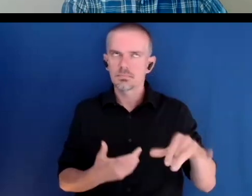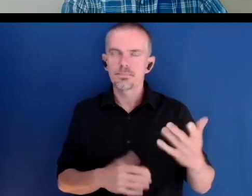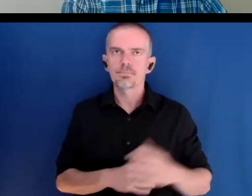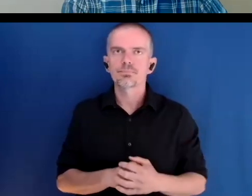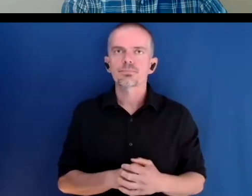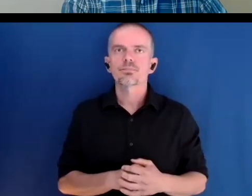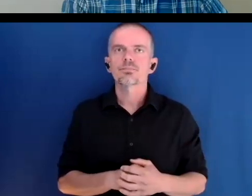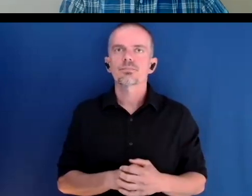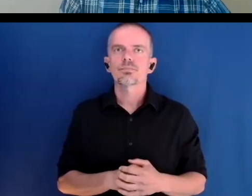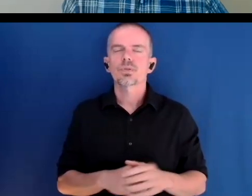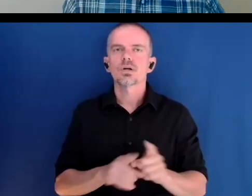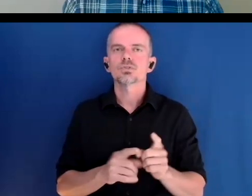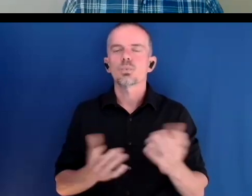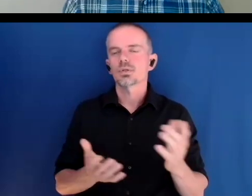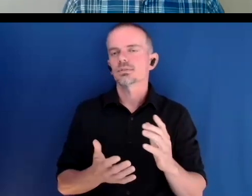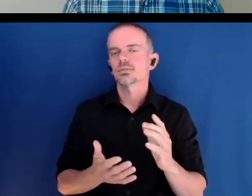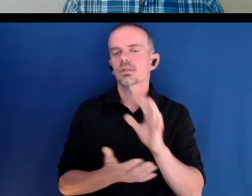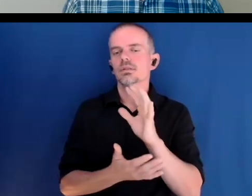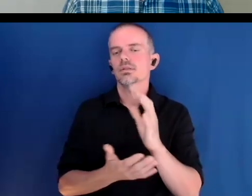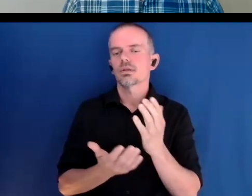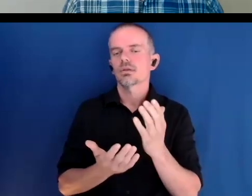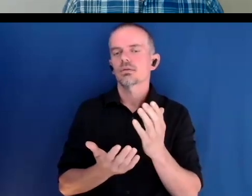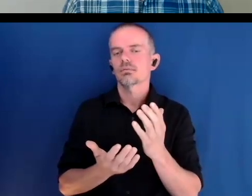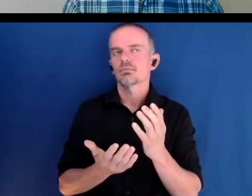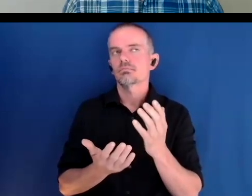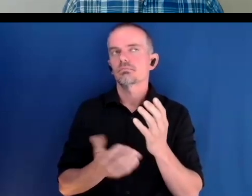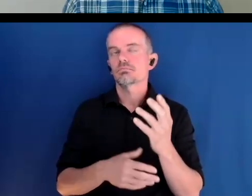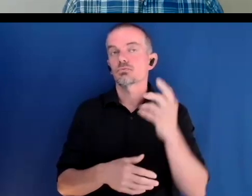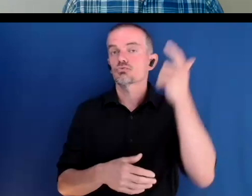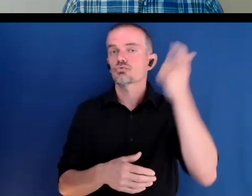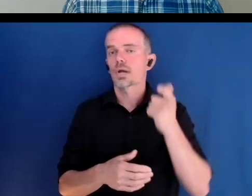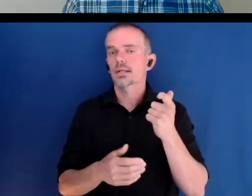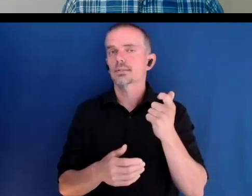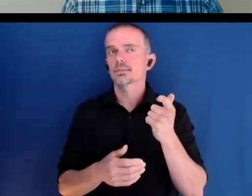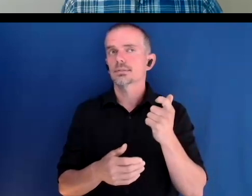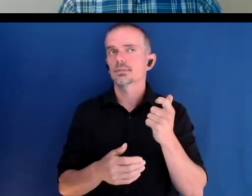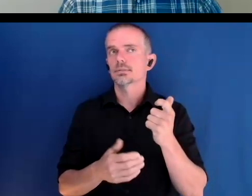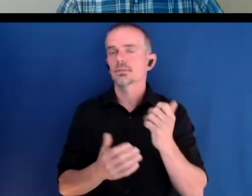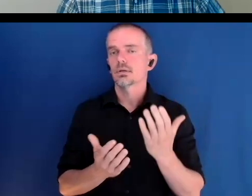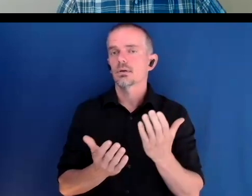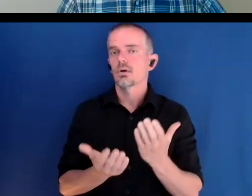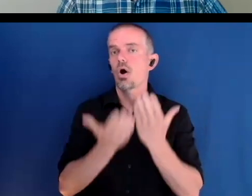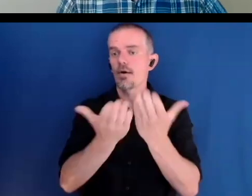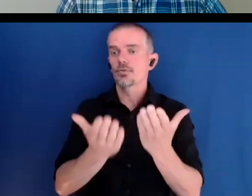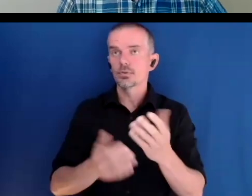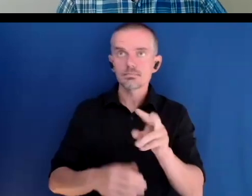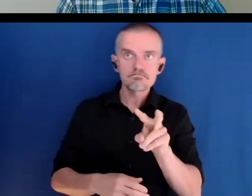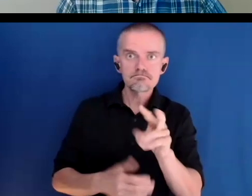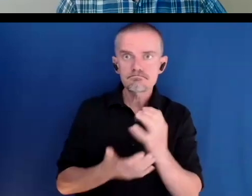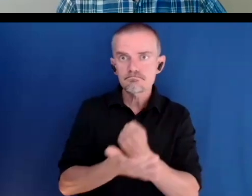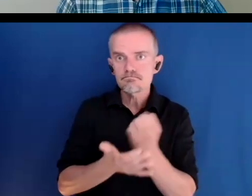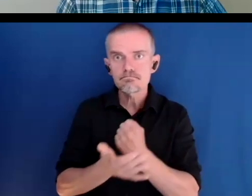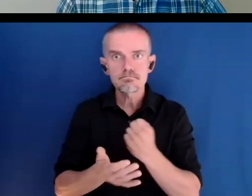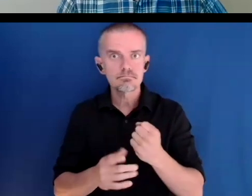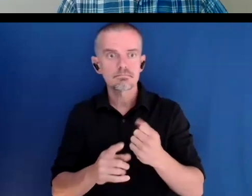the offerings of grants have been, pretty limited historically. Sometimes they come and go with